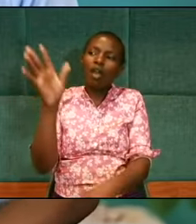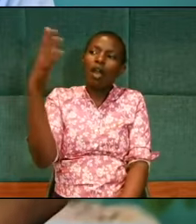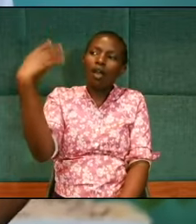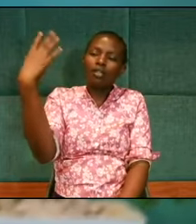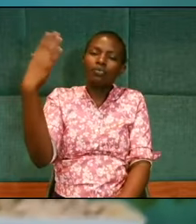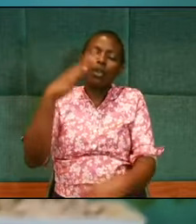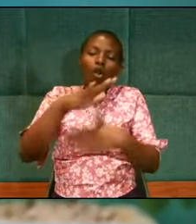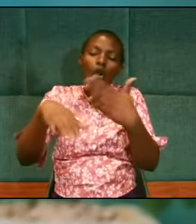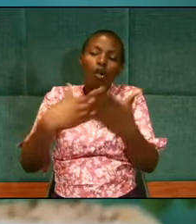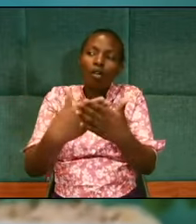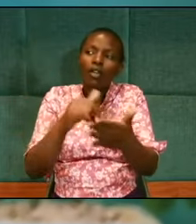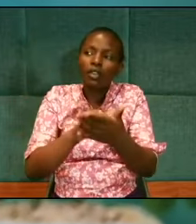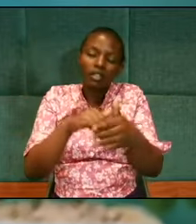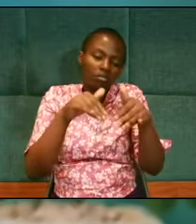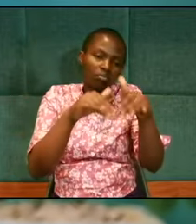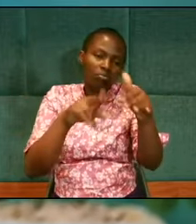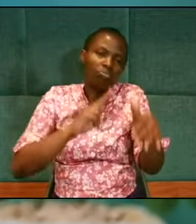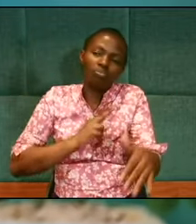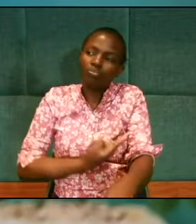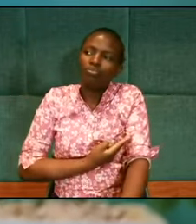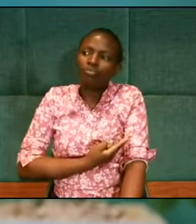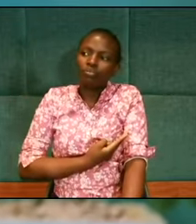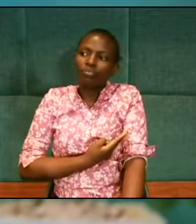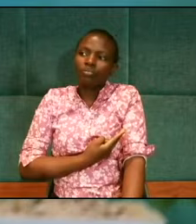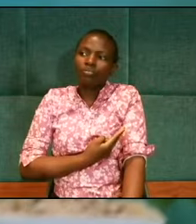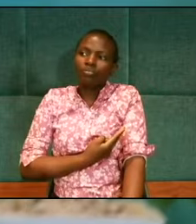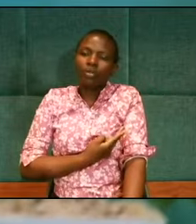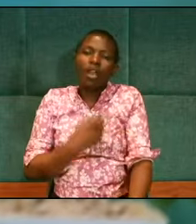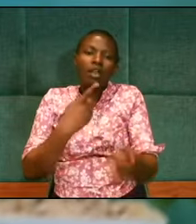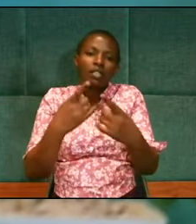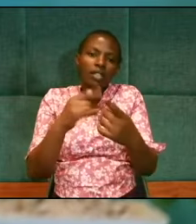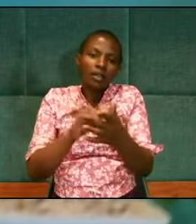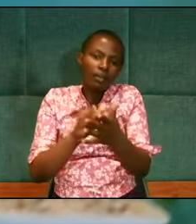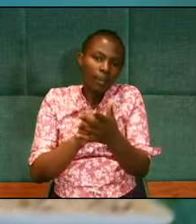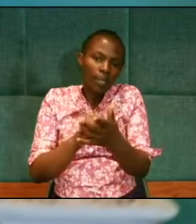Those watching online, just tithe, I surrender.